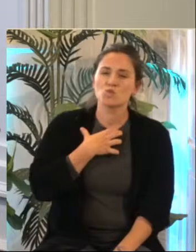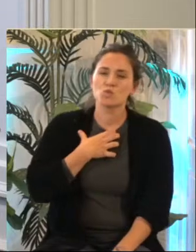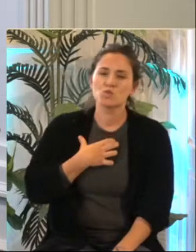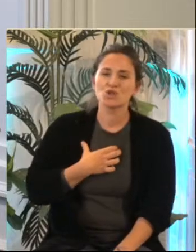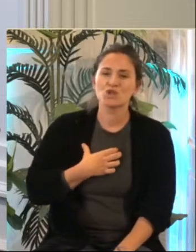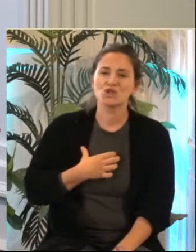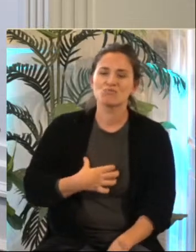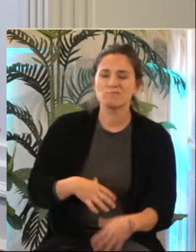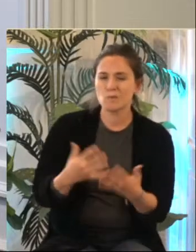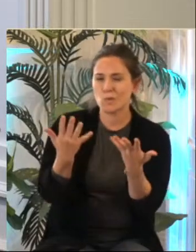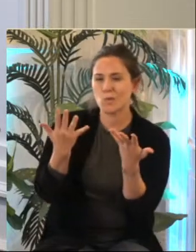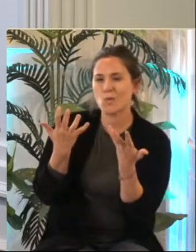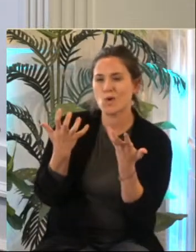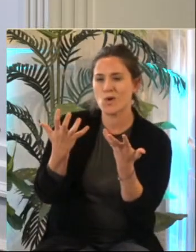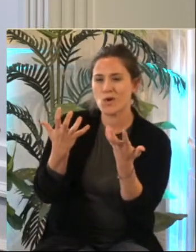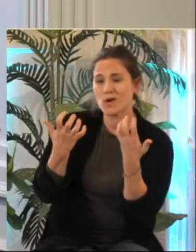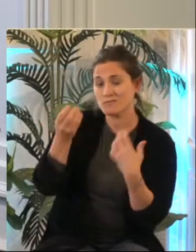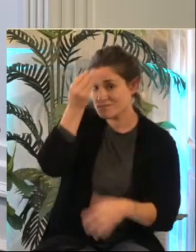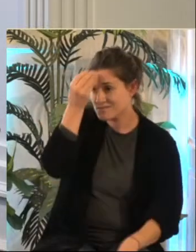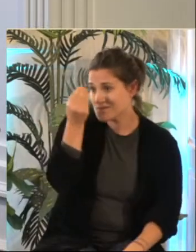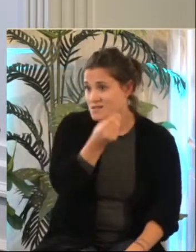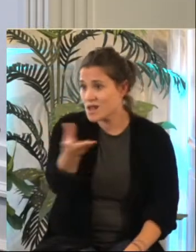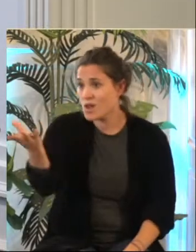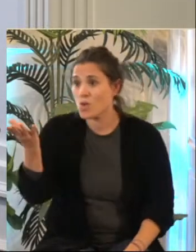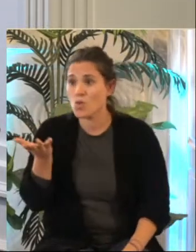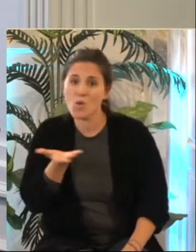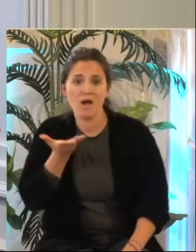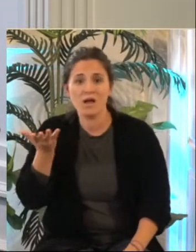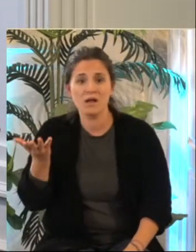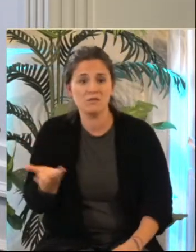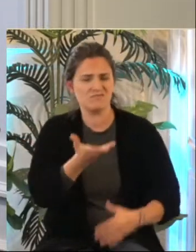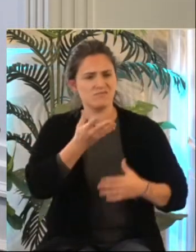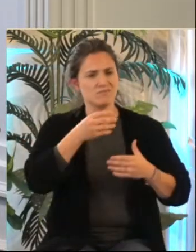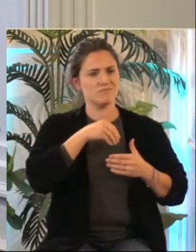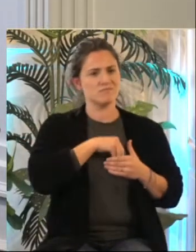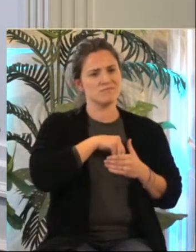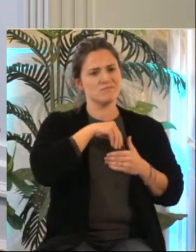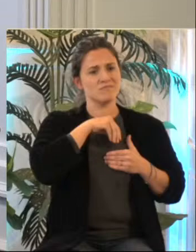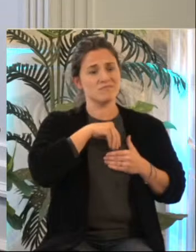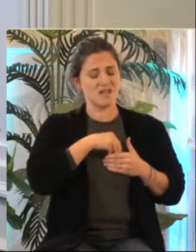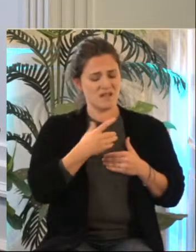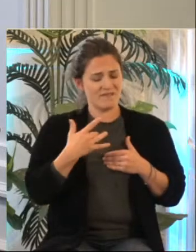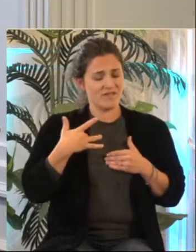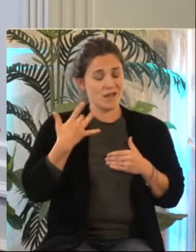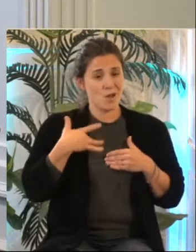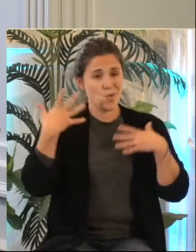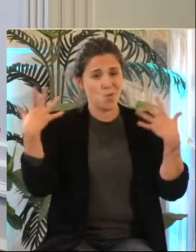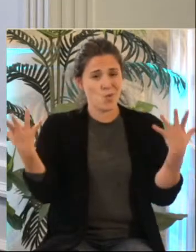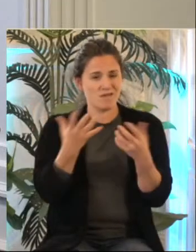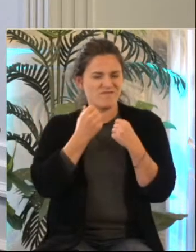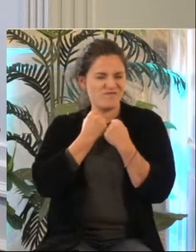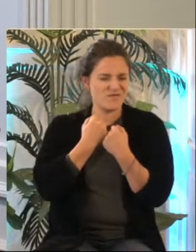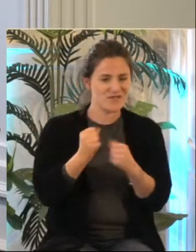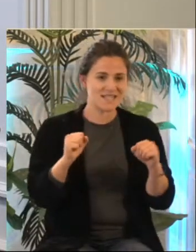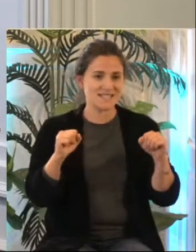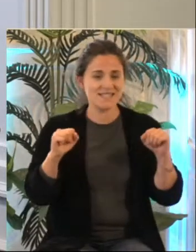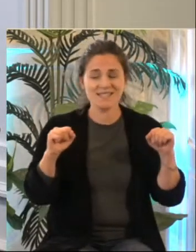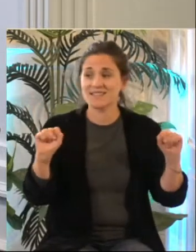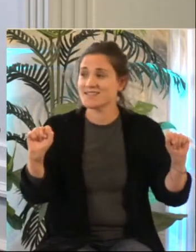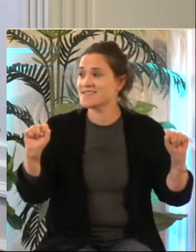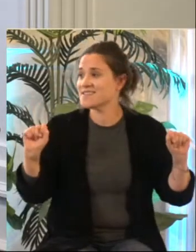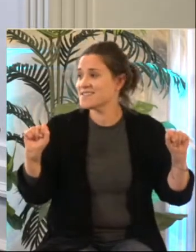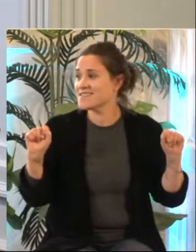could know how it feels to be me. Then